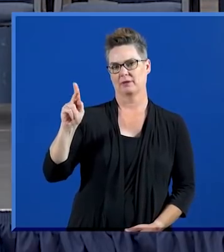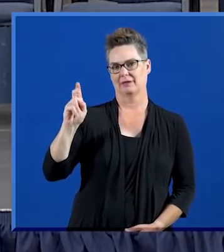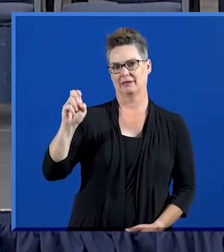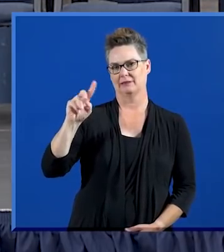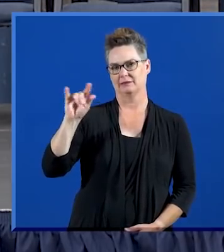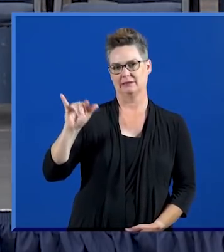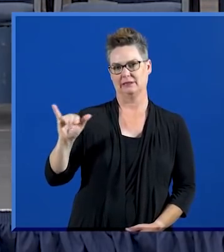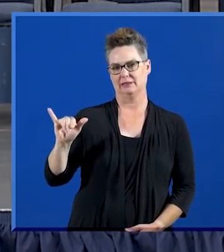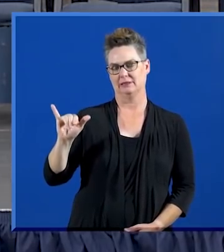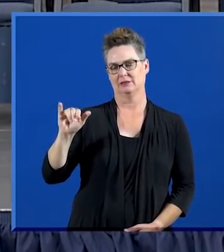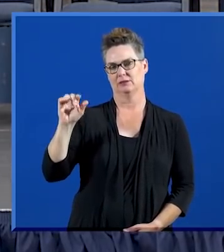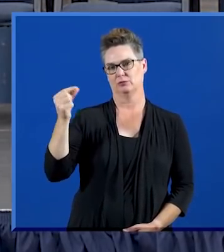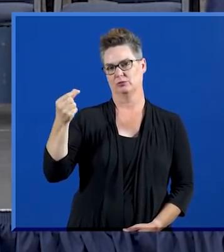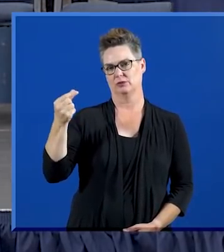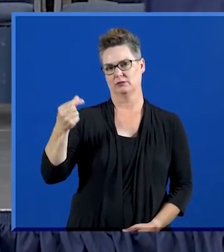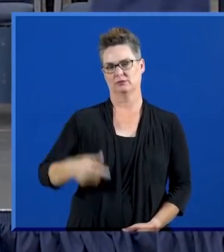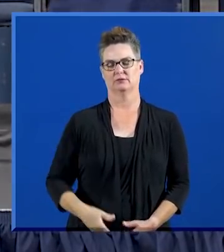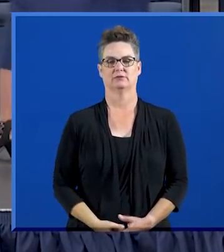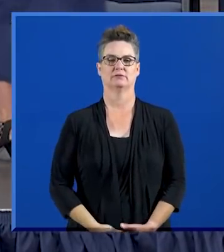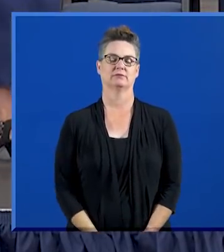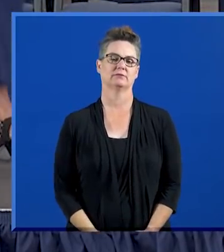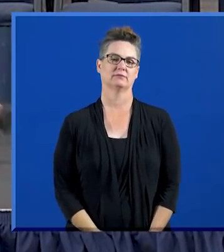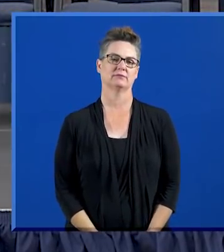Mackenzie Gruzas.